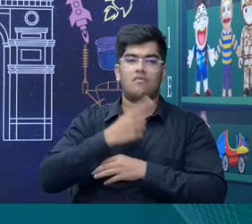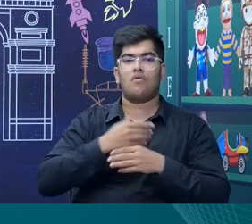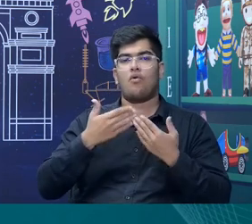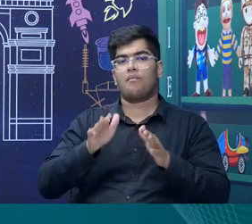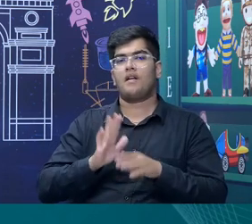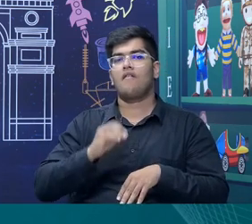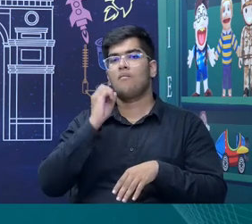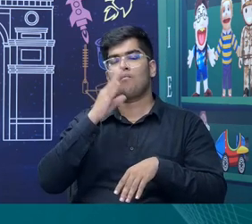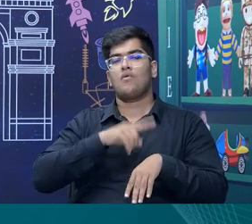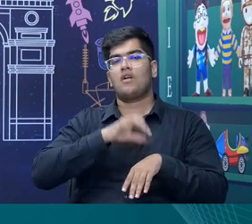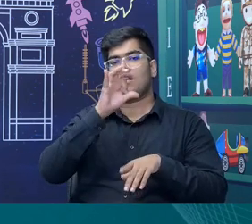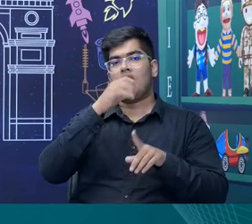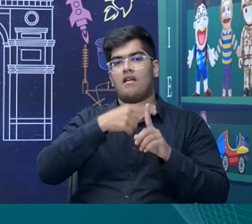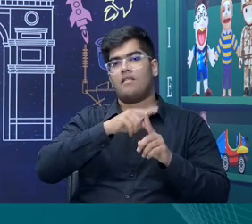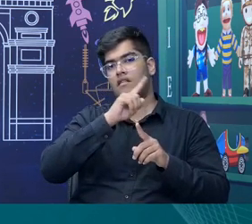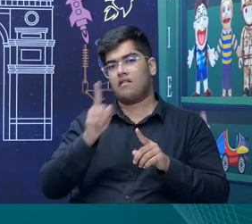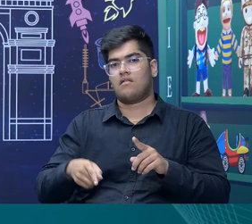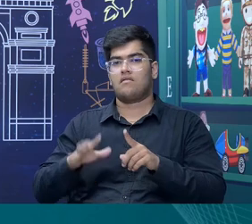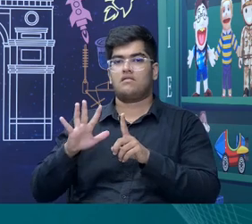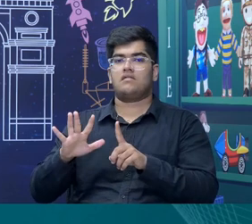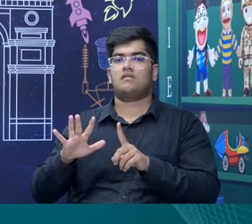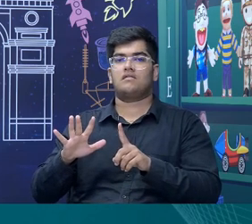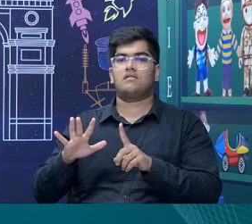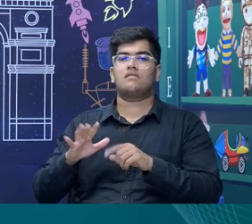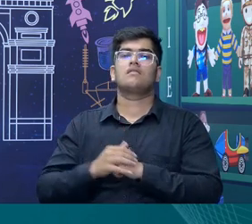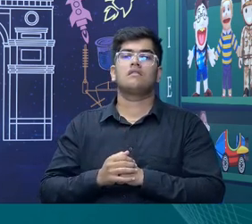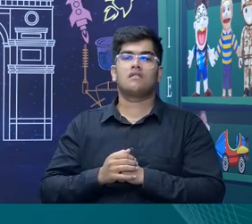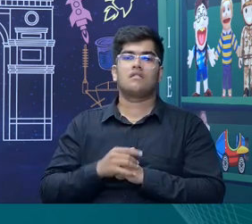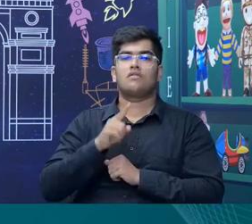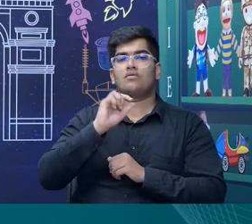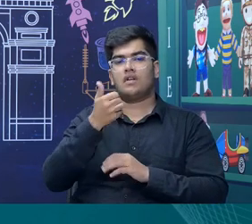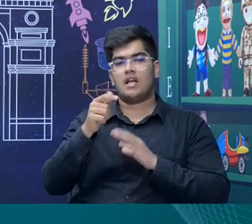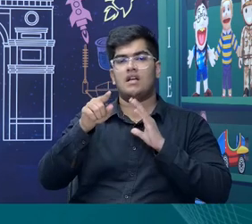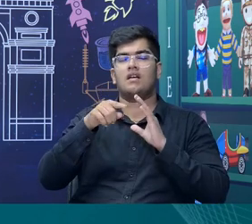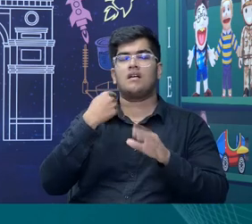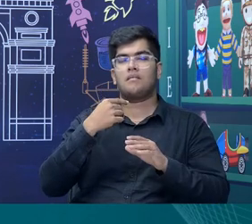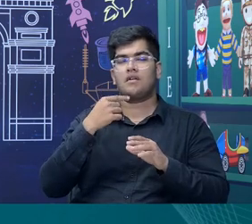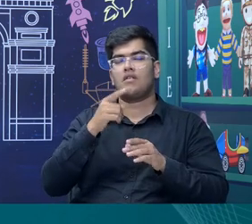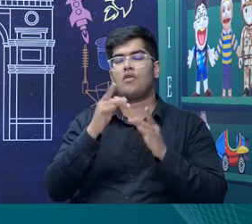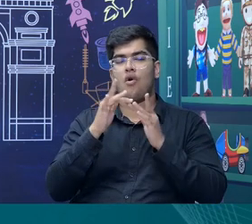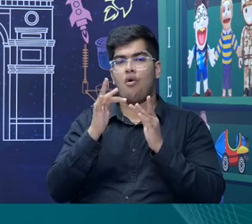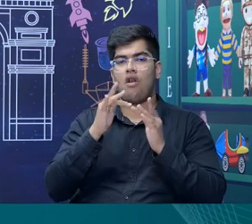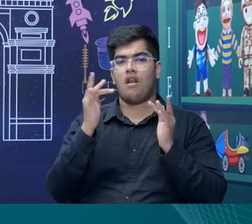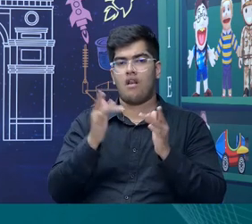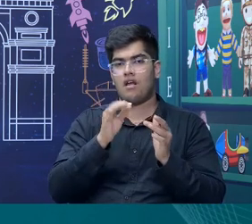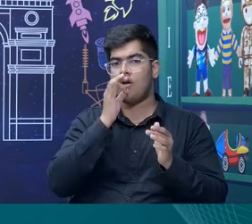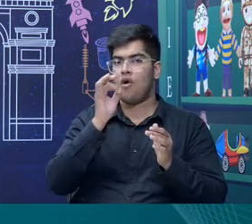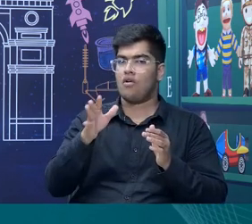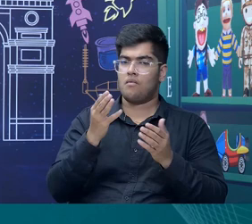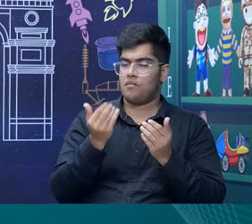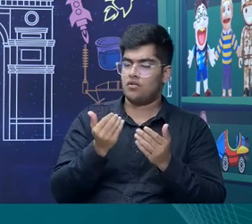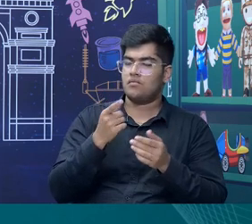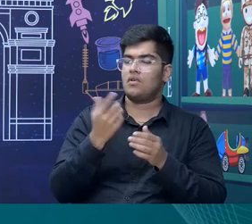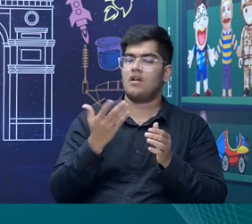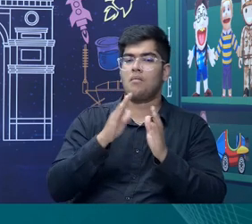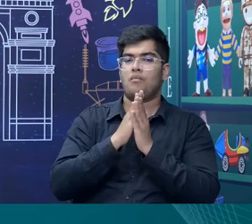holidays Saturdays and Sundays as well you may also place order for the books online from our website that is